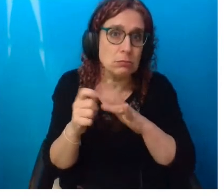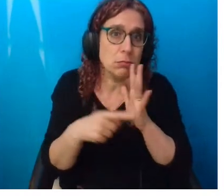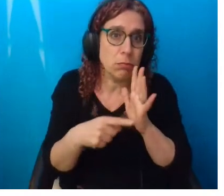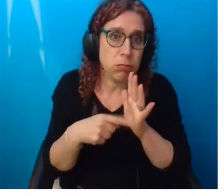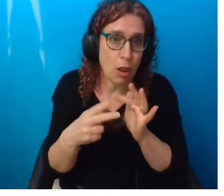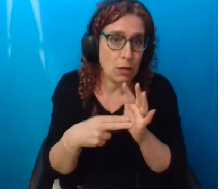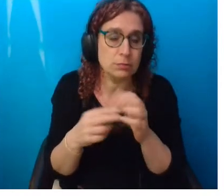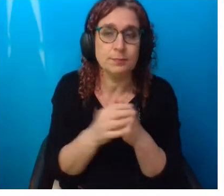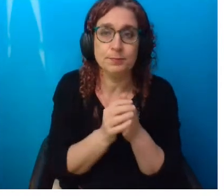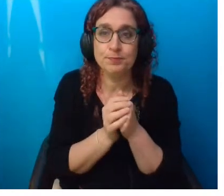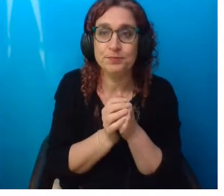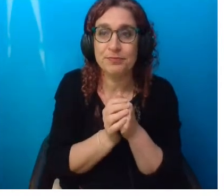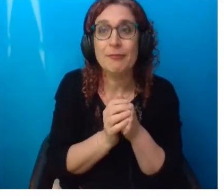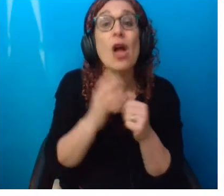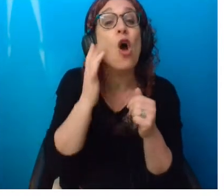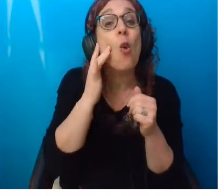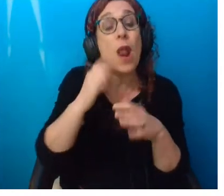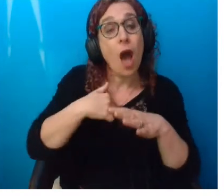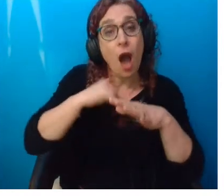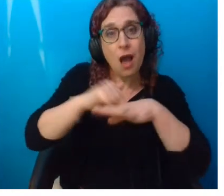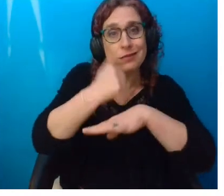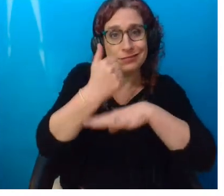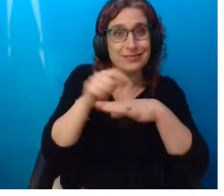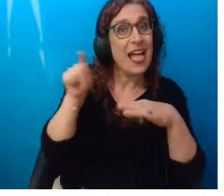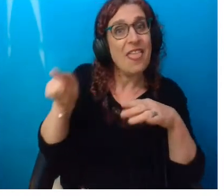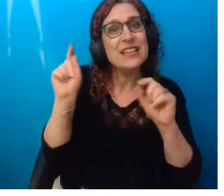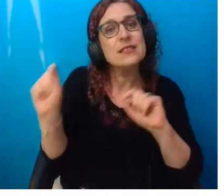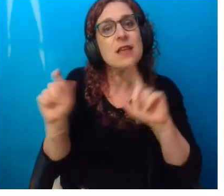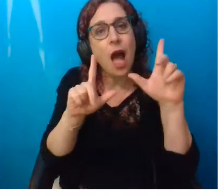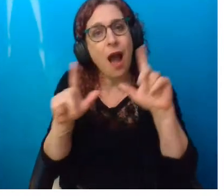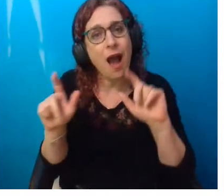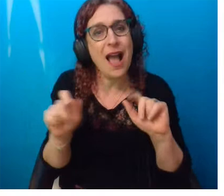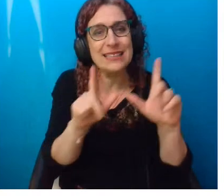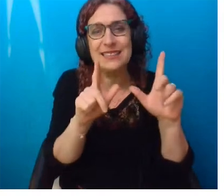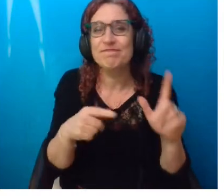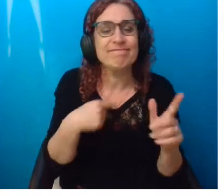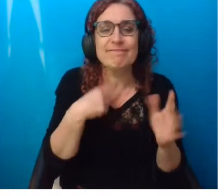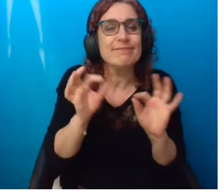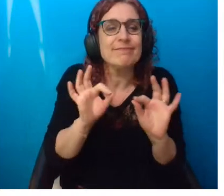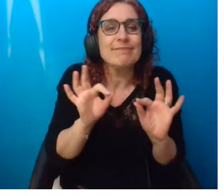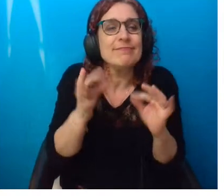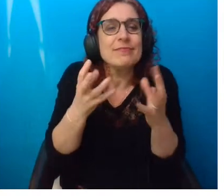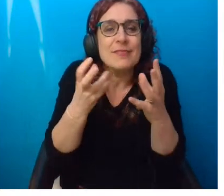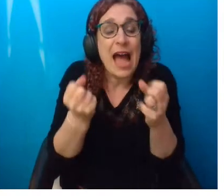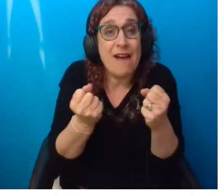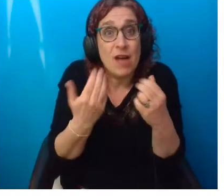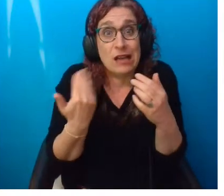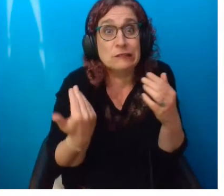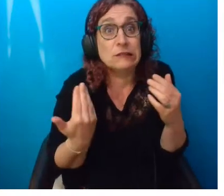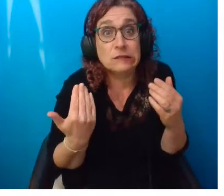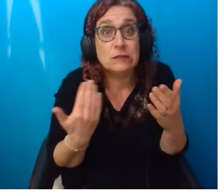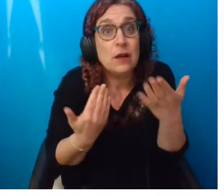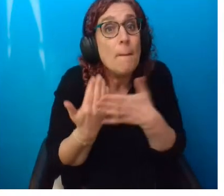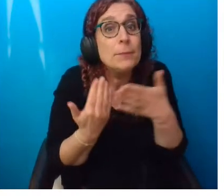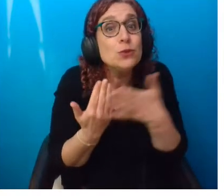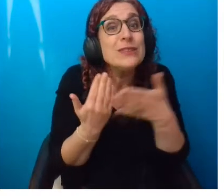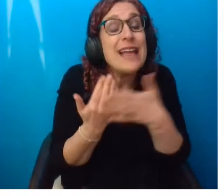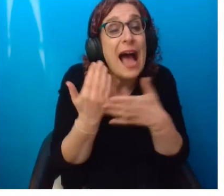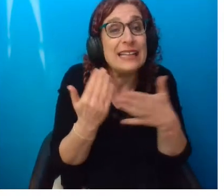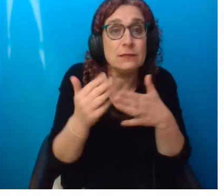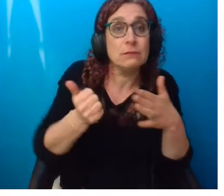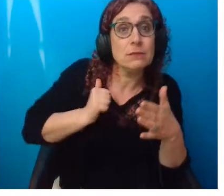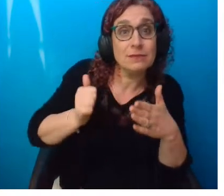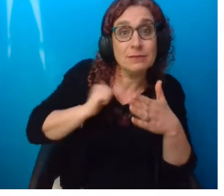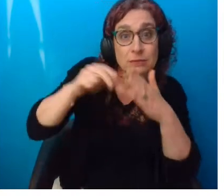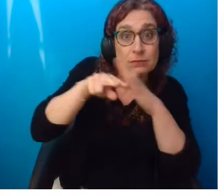put the slides together, I was not able to get an up-to-date pollen forecast from the